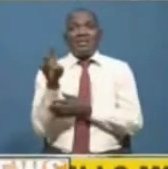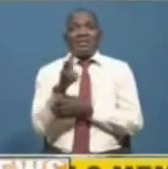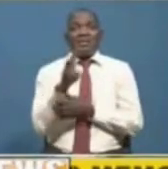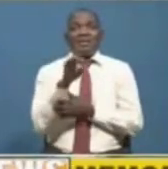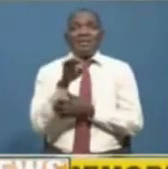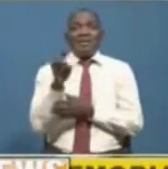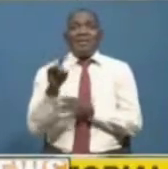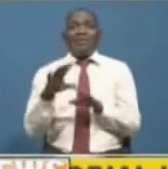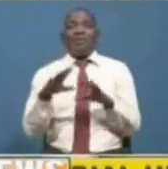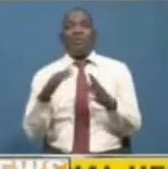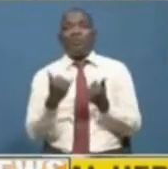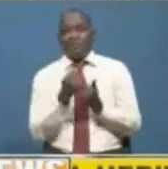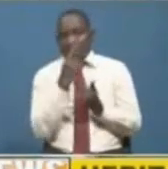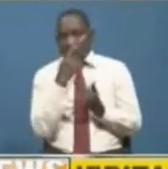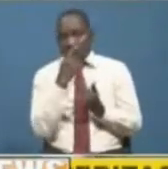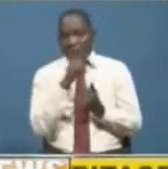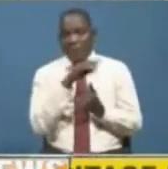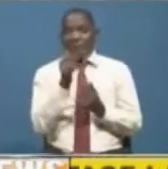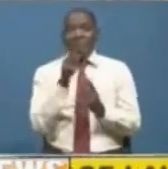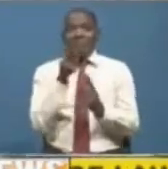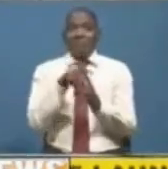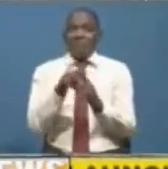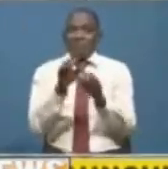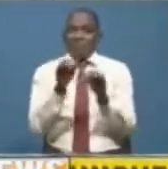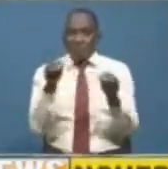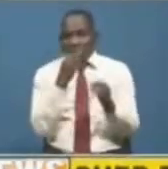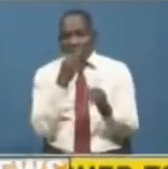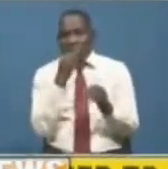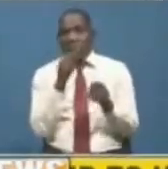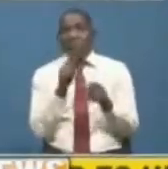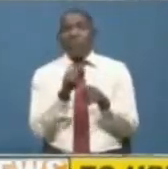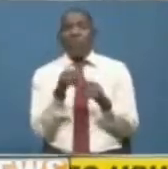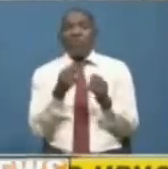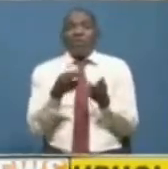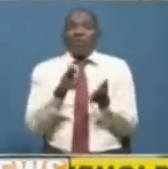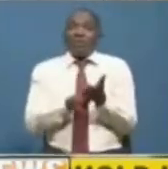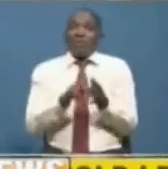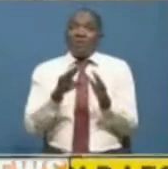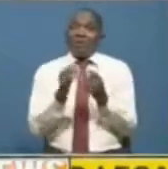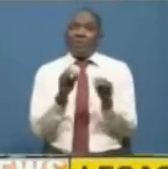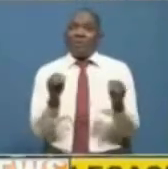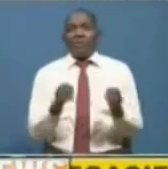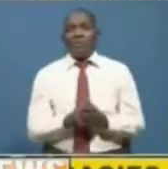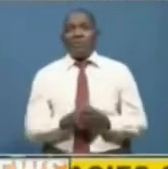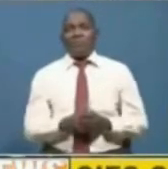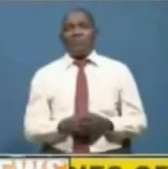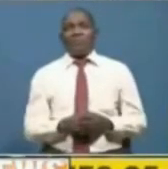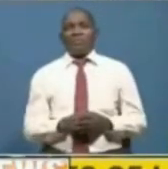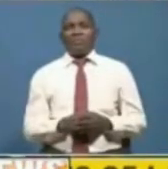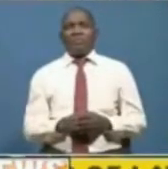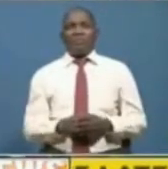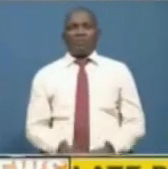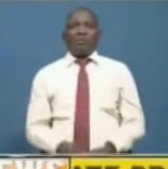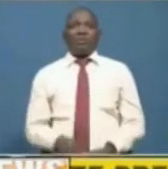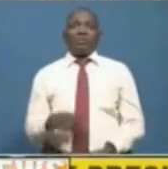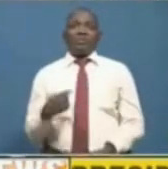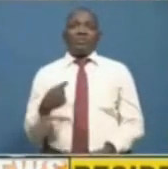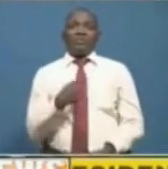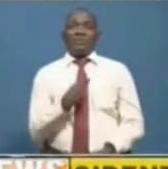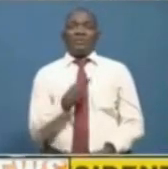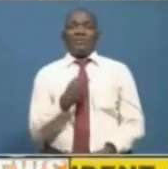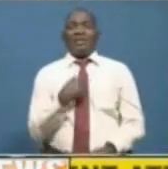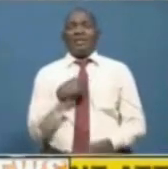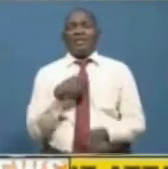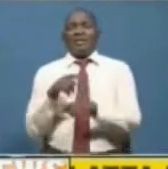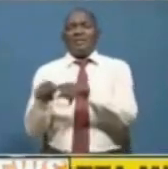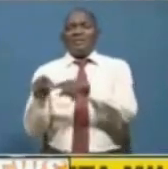2,788 companies never filed their annual returns or registered their companies. For the businesses, we have the different types, of